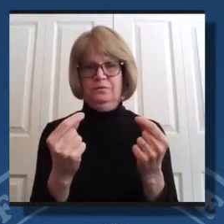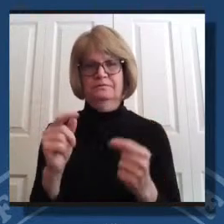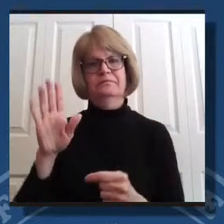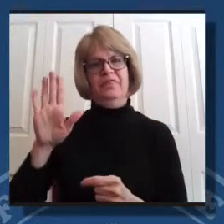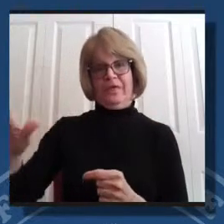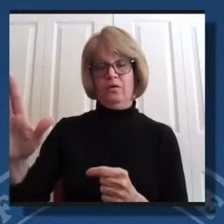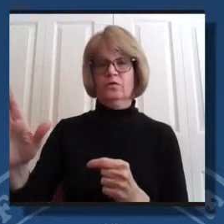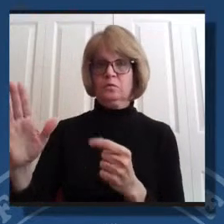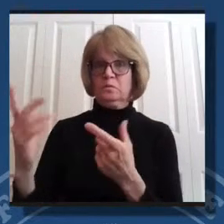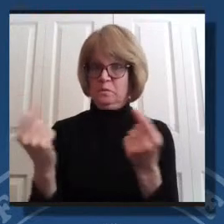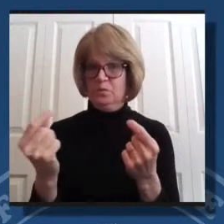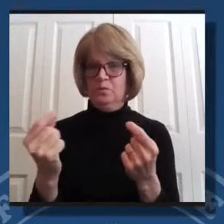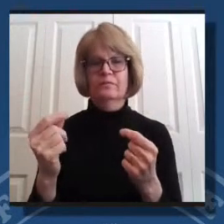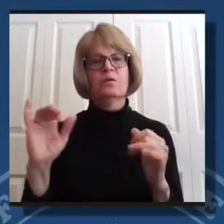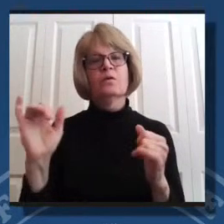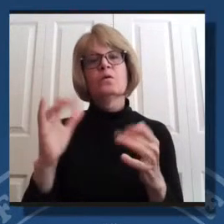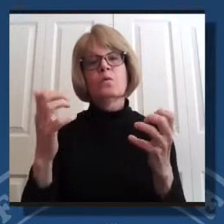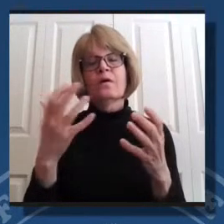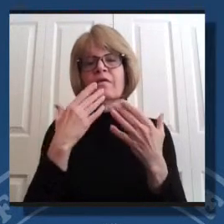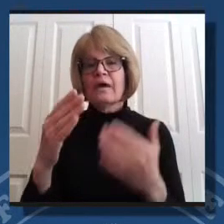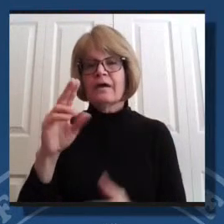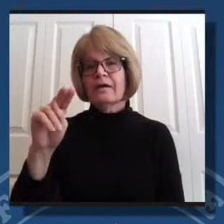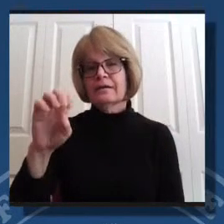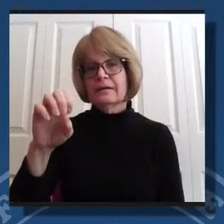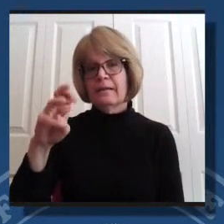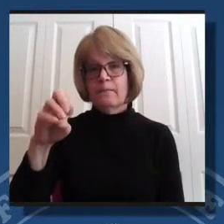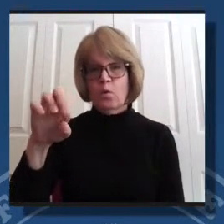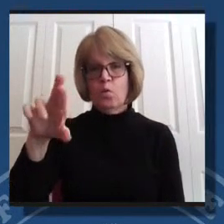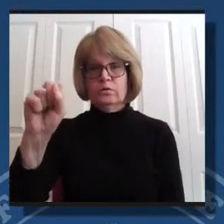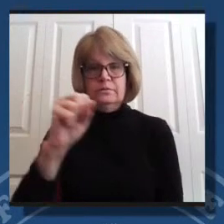thank Nemours for their contribution.